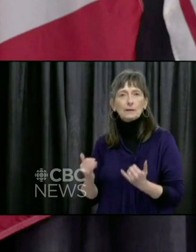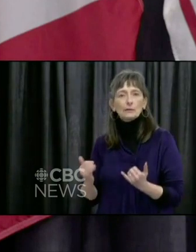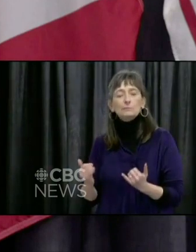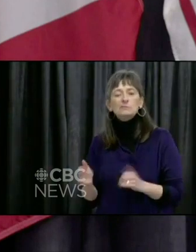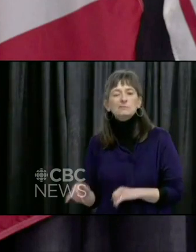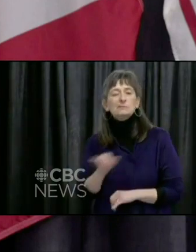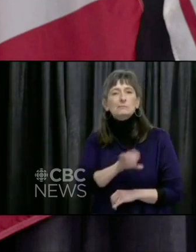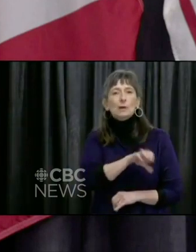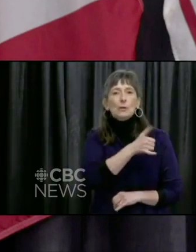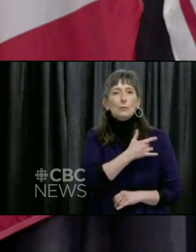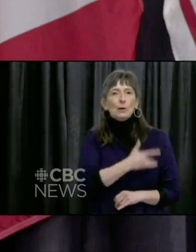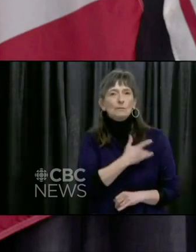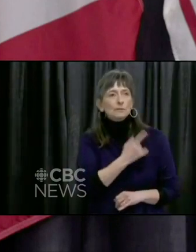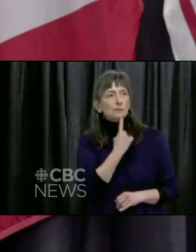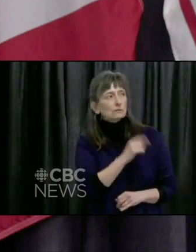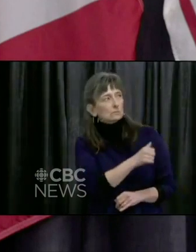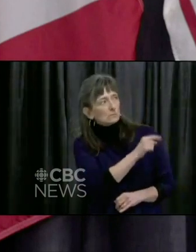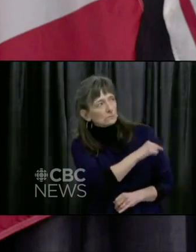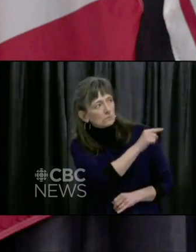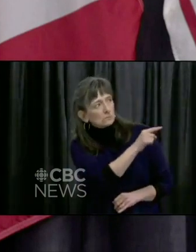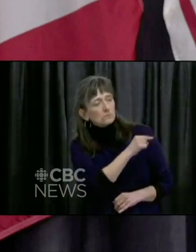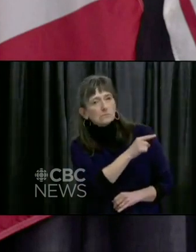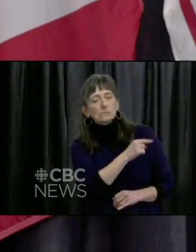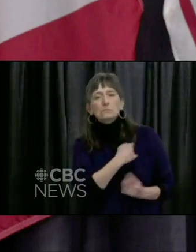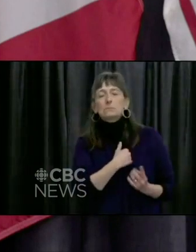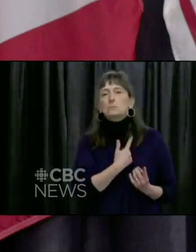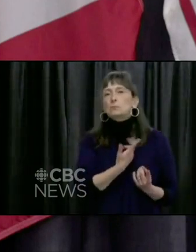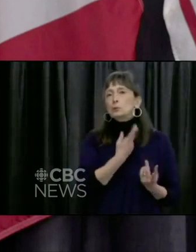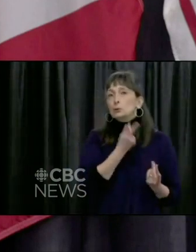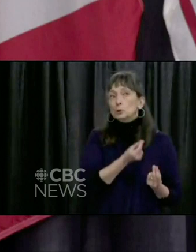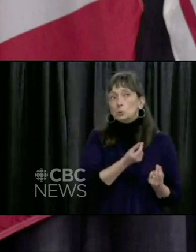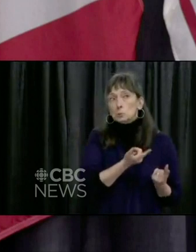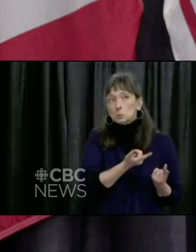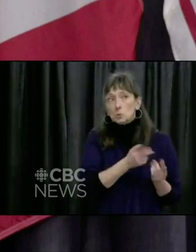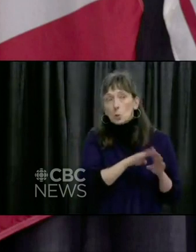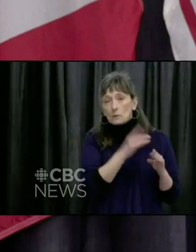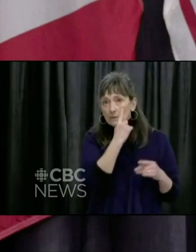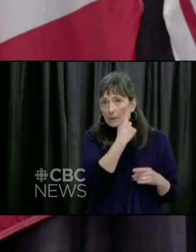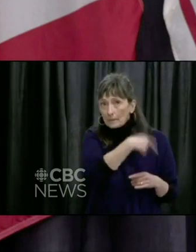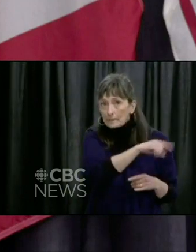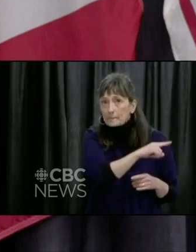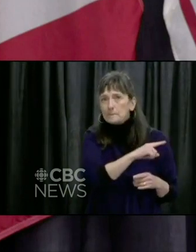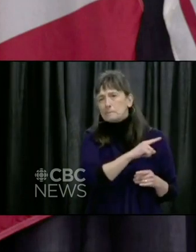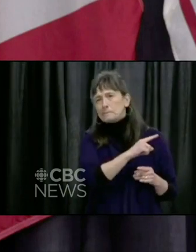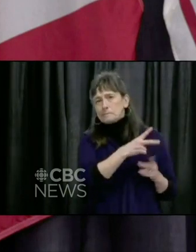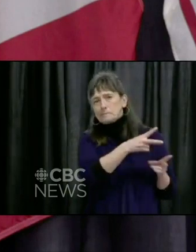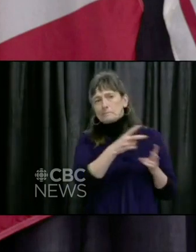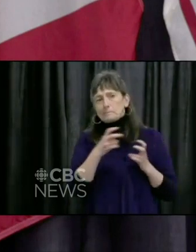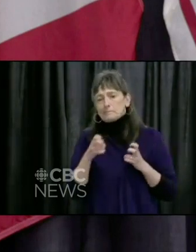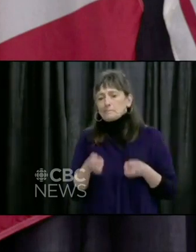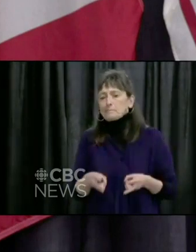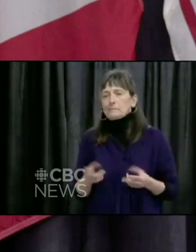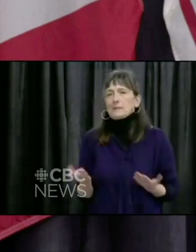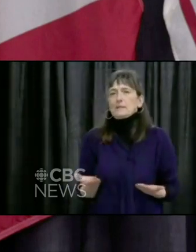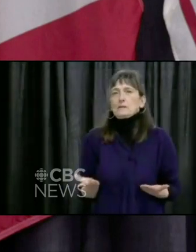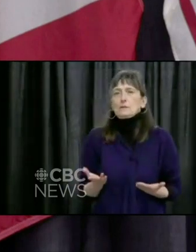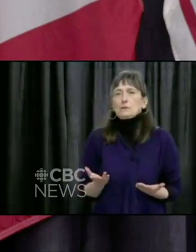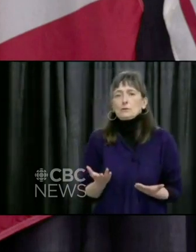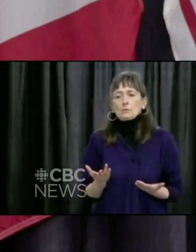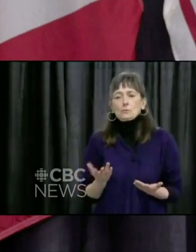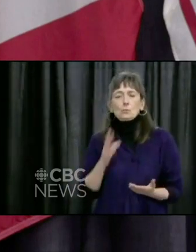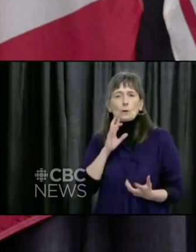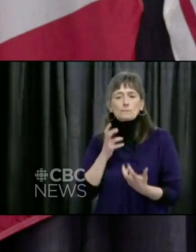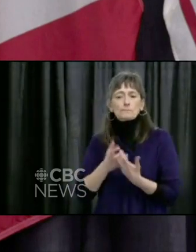provinces as to what, from a public health point of view, makes sense in terms of doing things next.